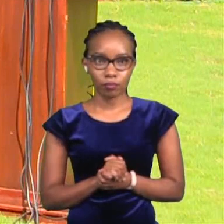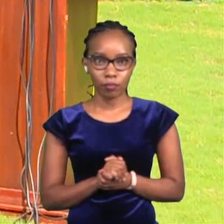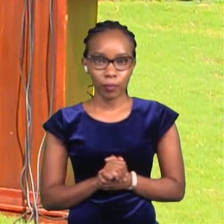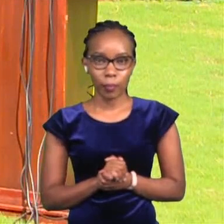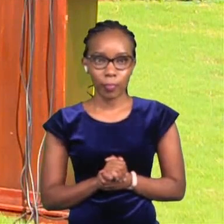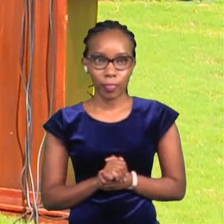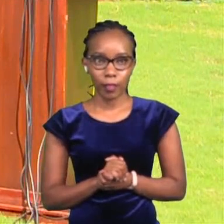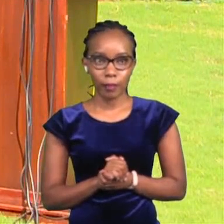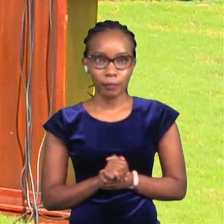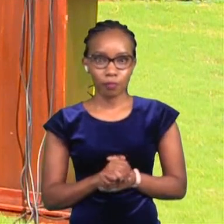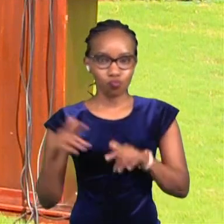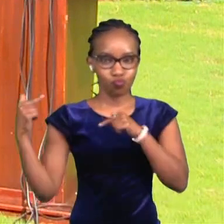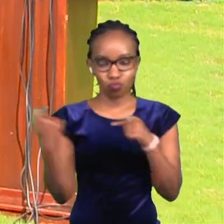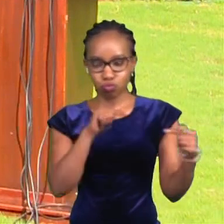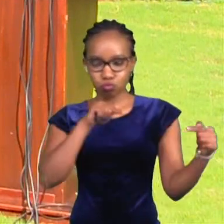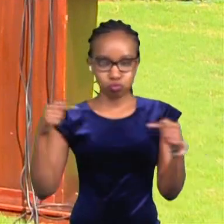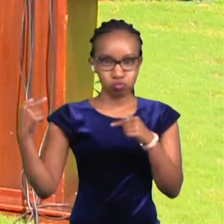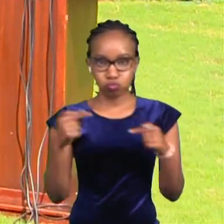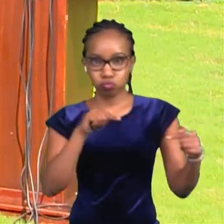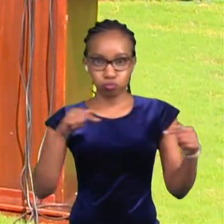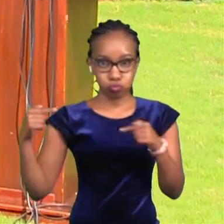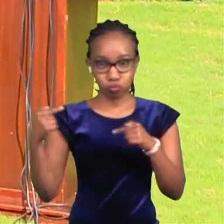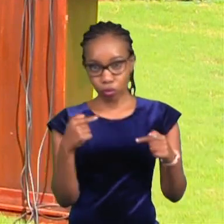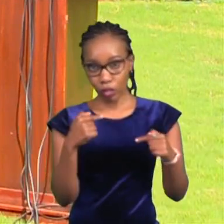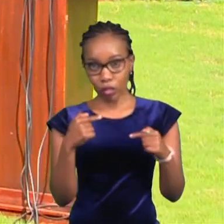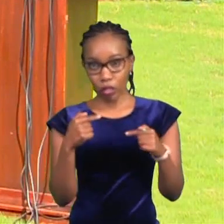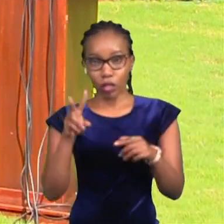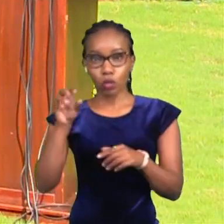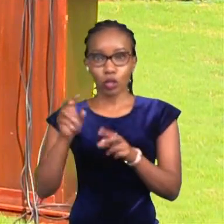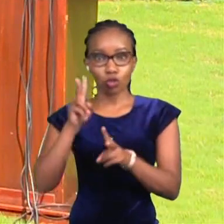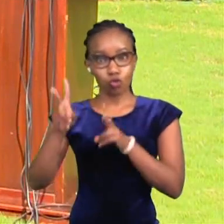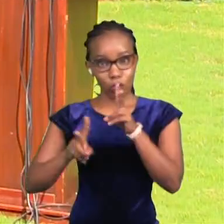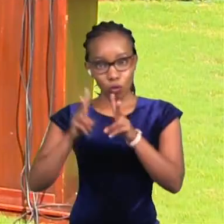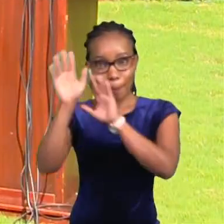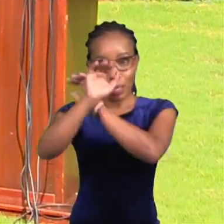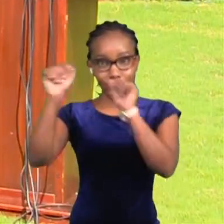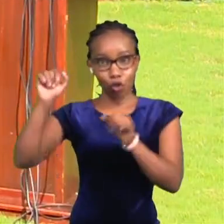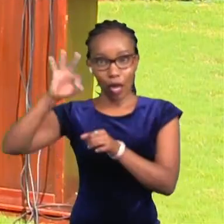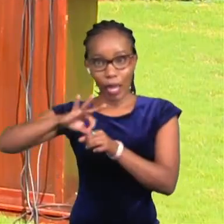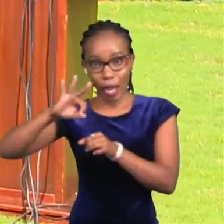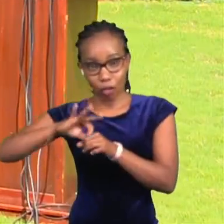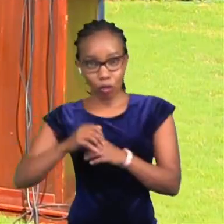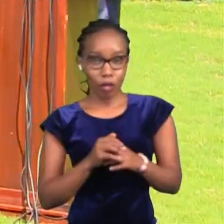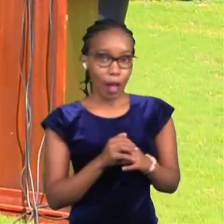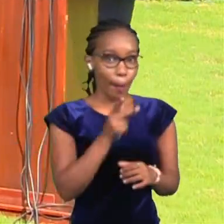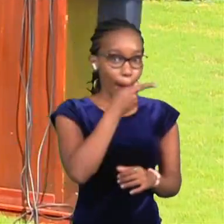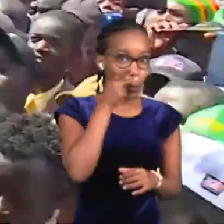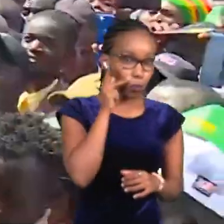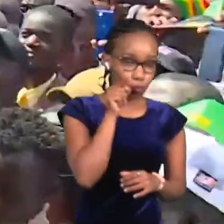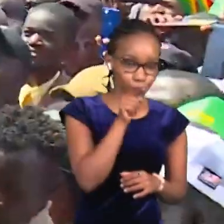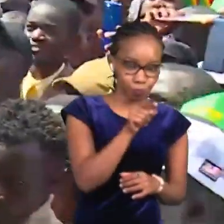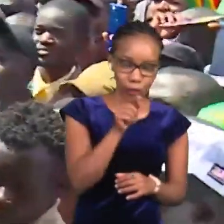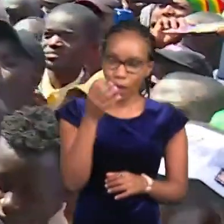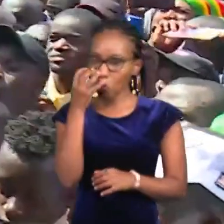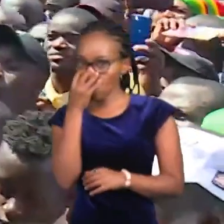In what seems to be a battle of wits between the two possible contenders in the 2022 presidential elections, between the former VP Kalonzo Musyoka and